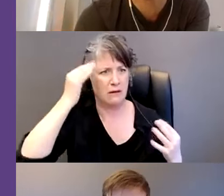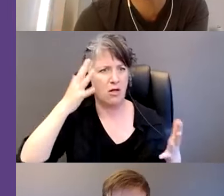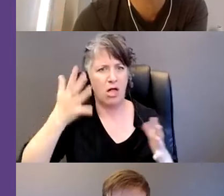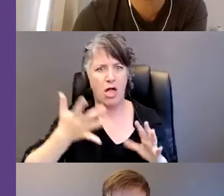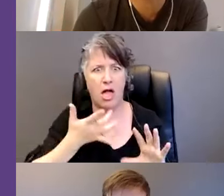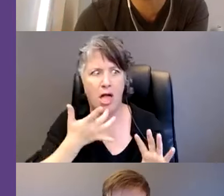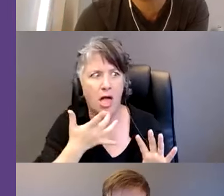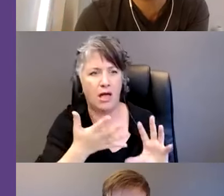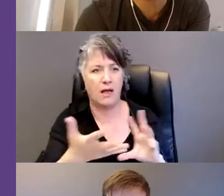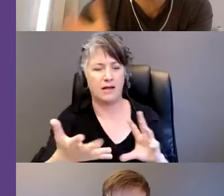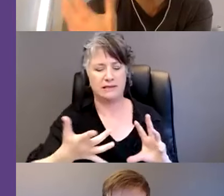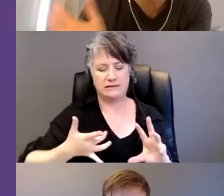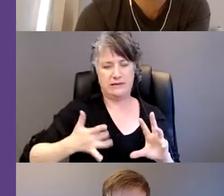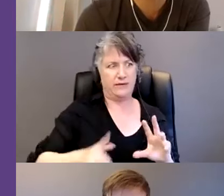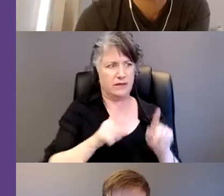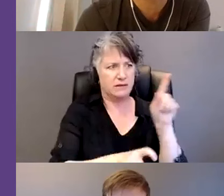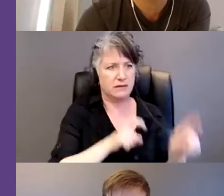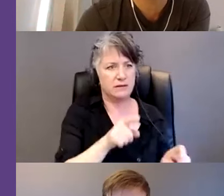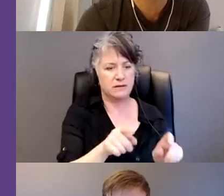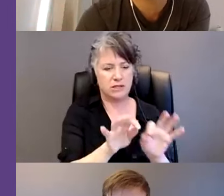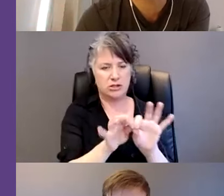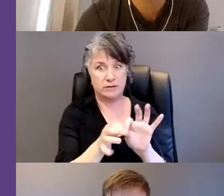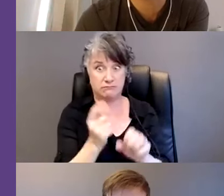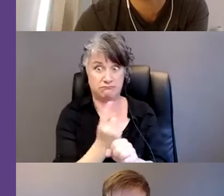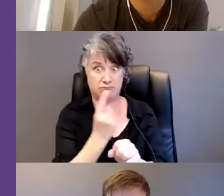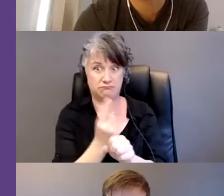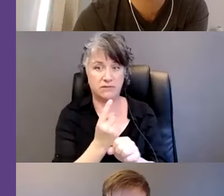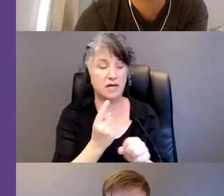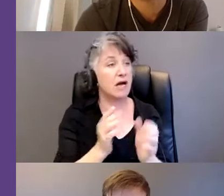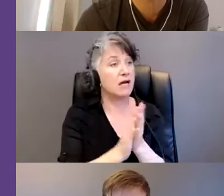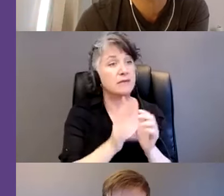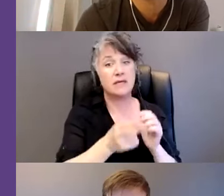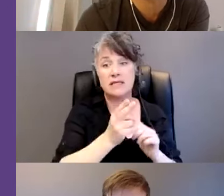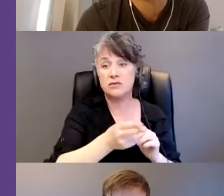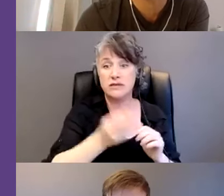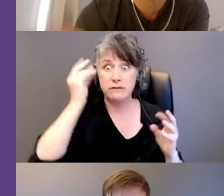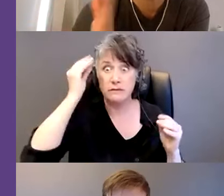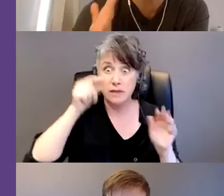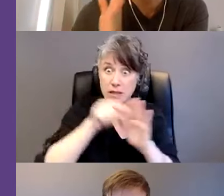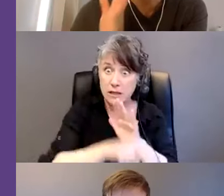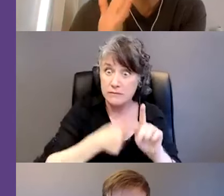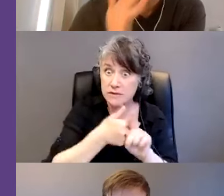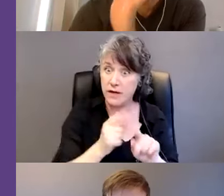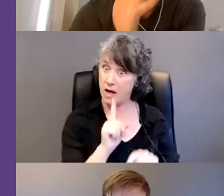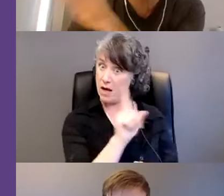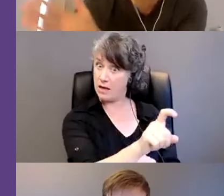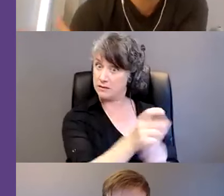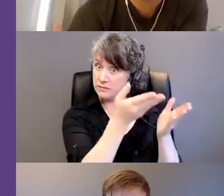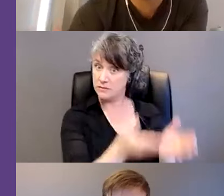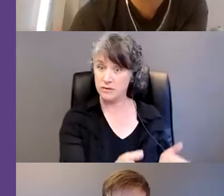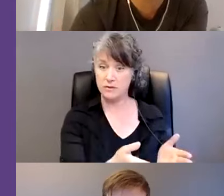in sensitive areas, you know, in our world, asking about things like suicide, you know, for example, you'd be amazed how it actually, the question